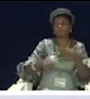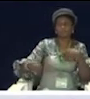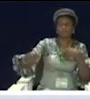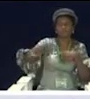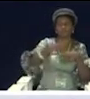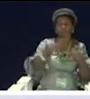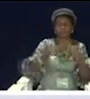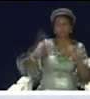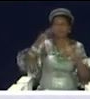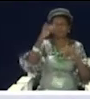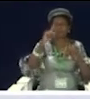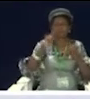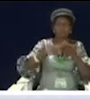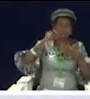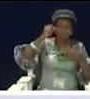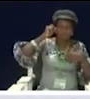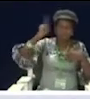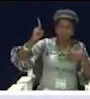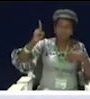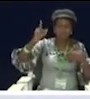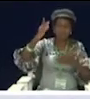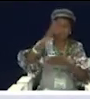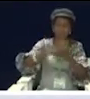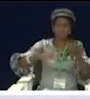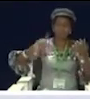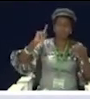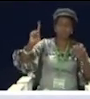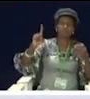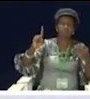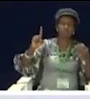But you see, to understand someone